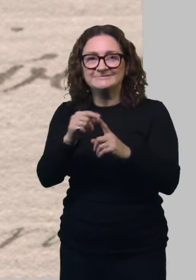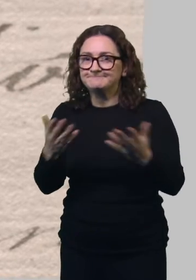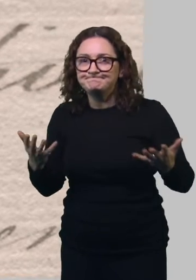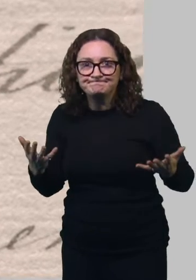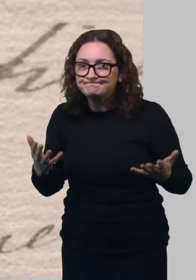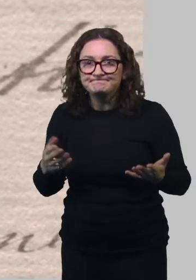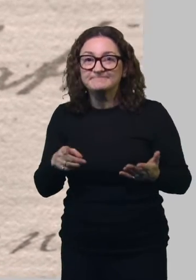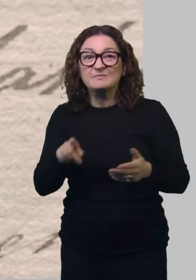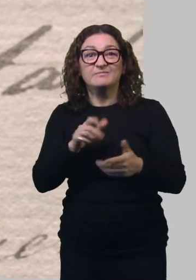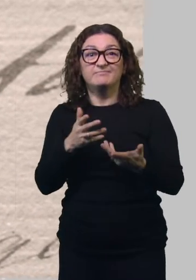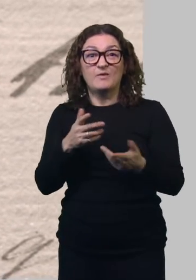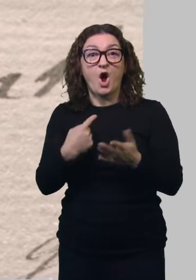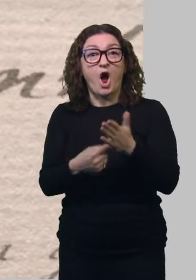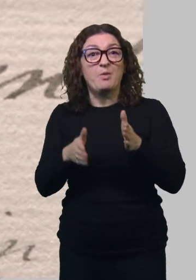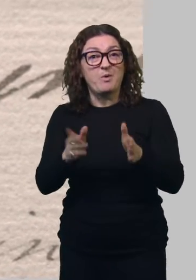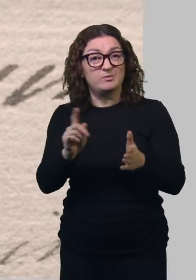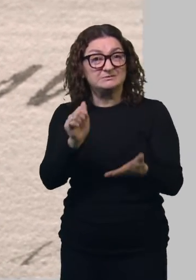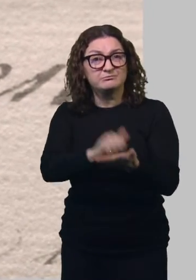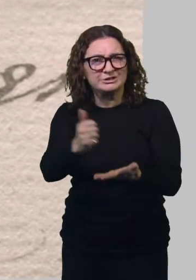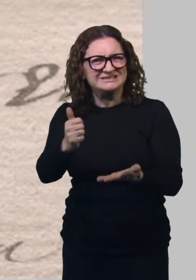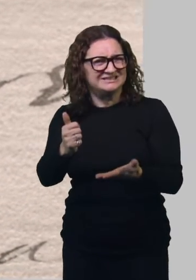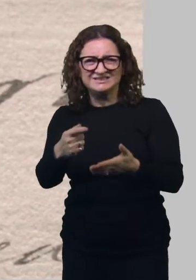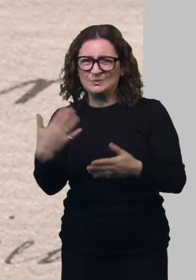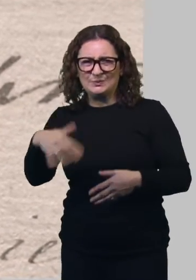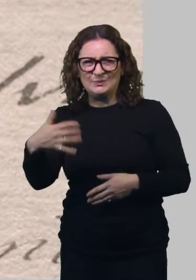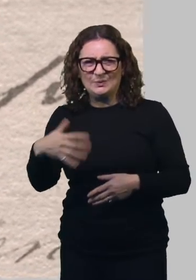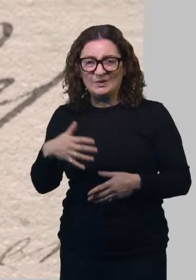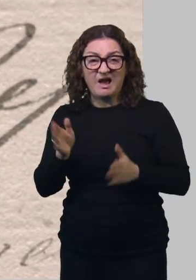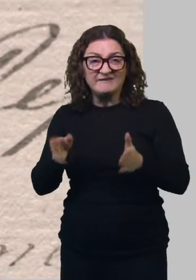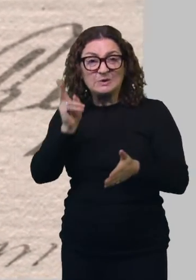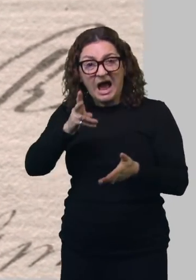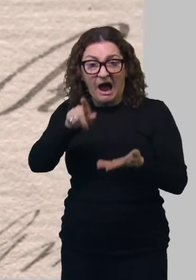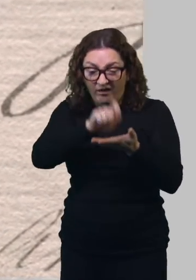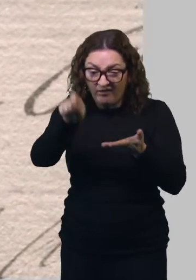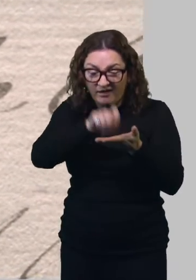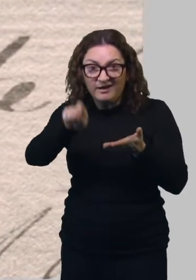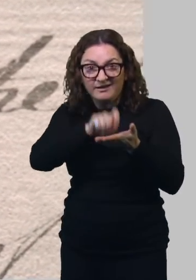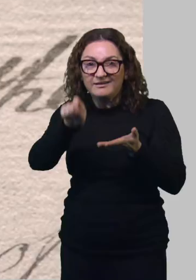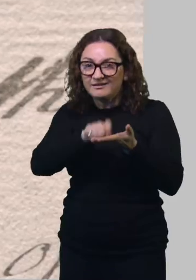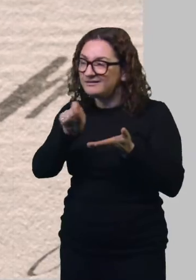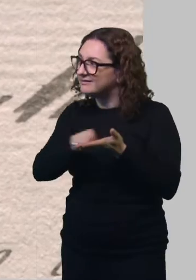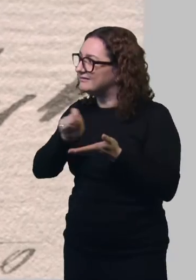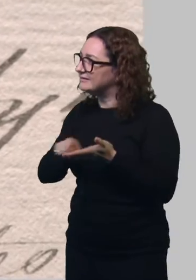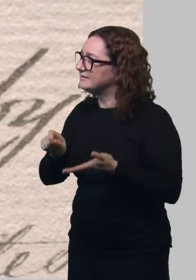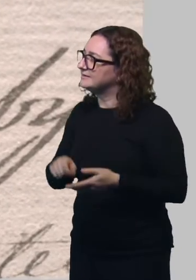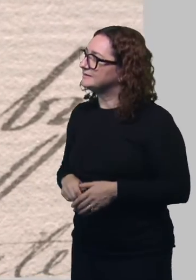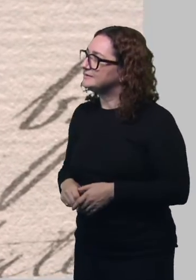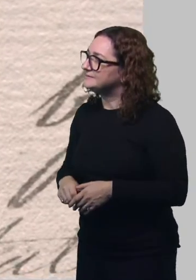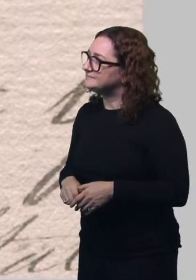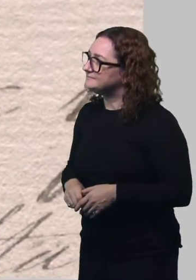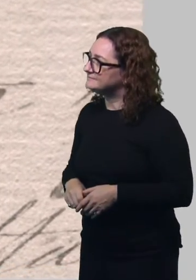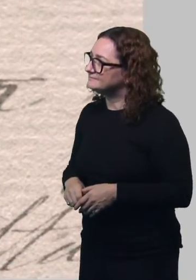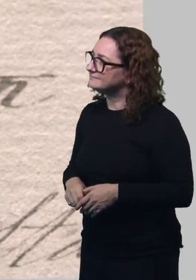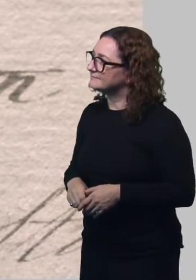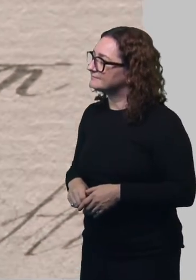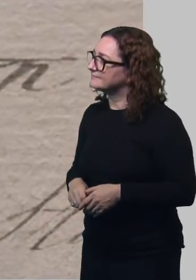of important documents was to print them, which was expensive, or to write them out again by hand, as has been done here.